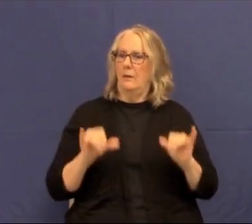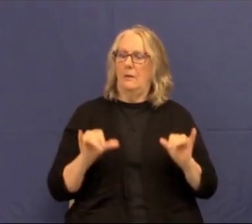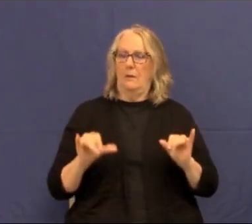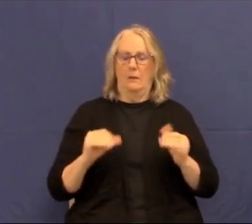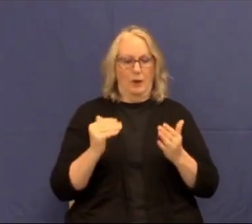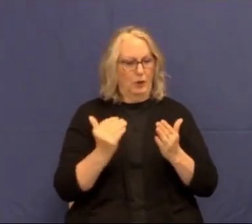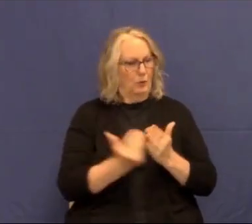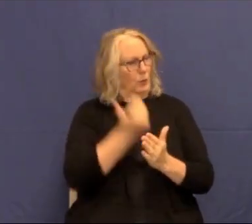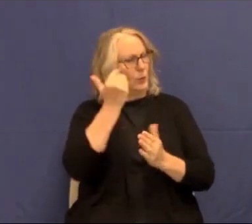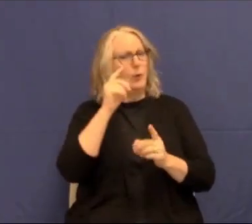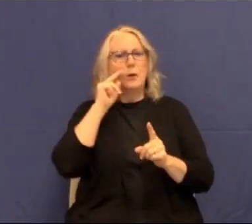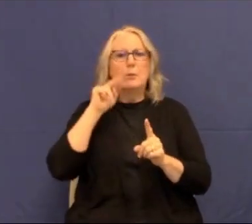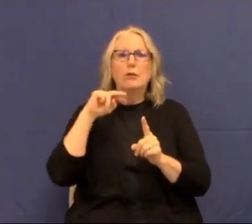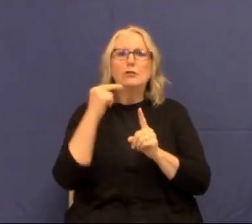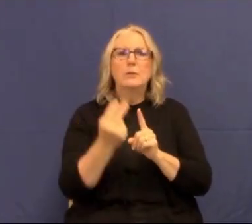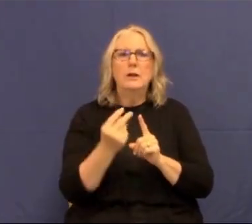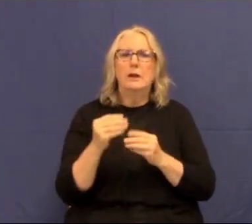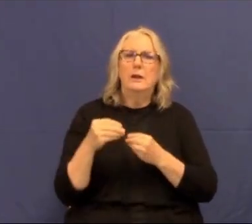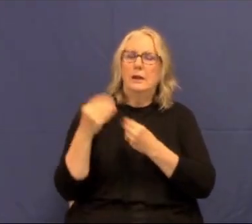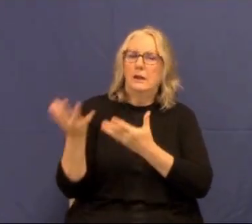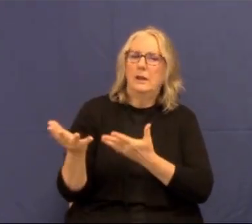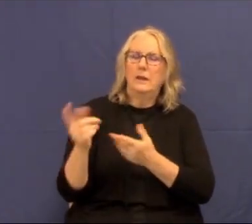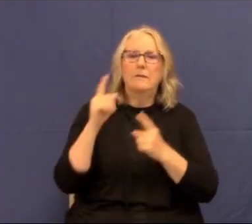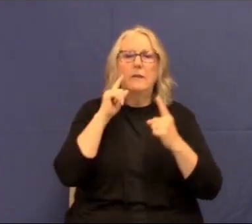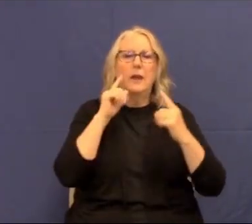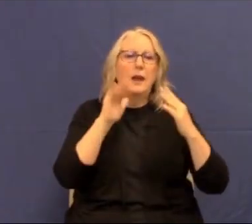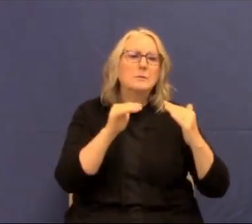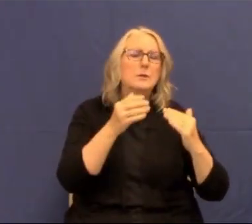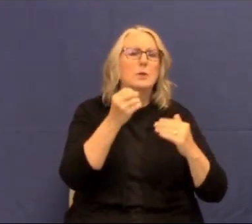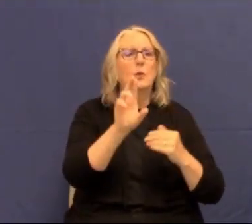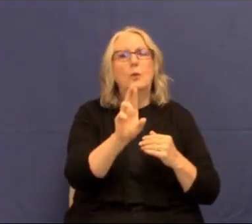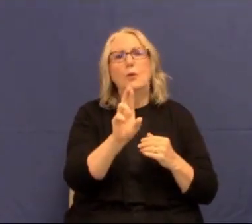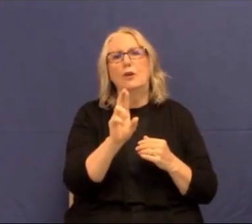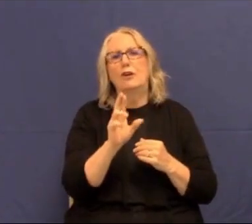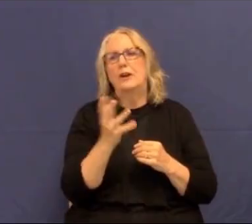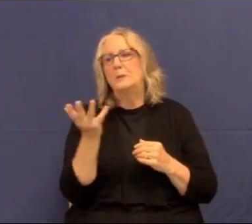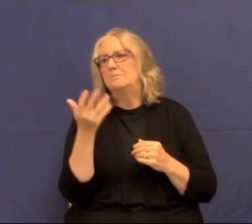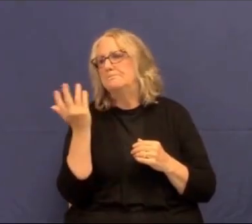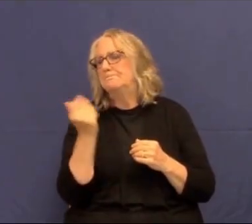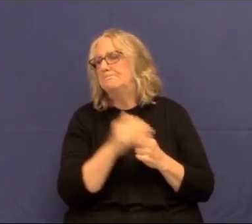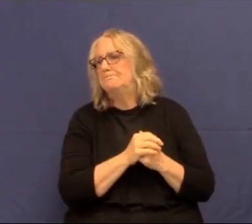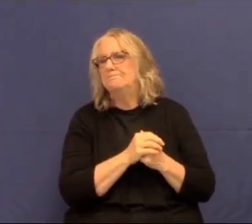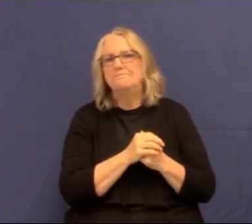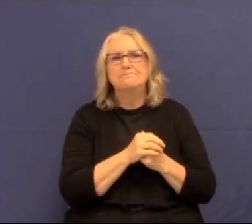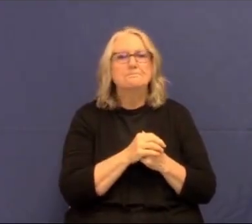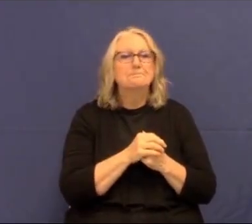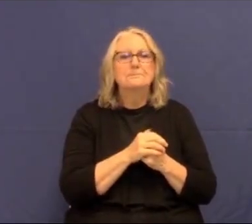them a whole new perspective of like, and kind of gives them an expectation or kind of like